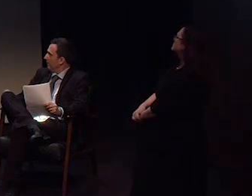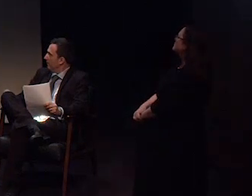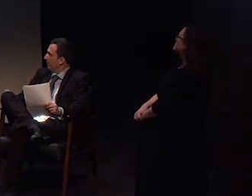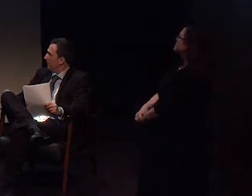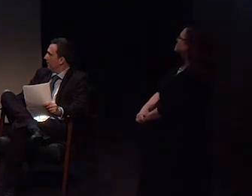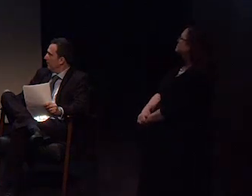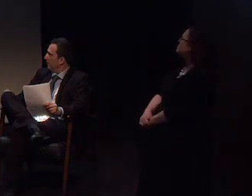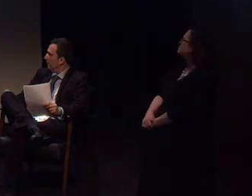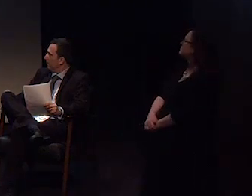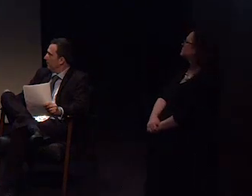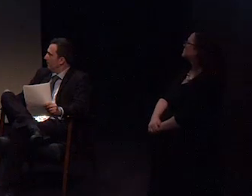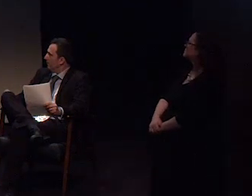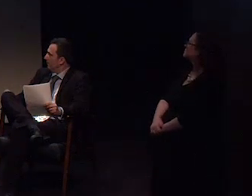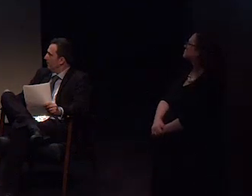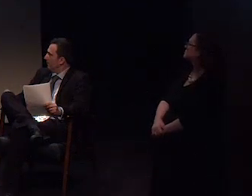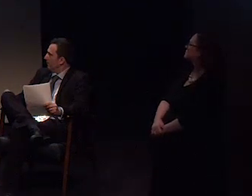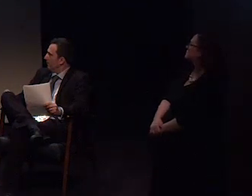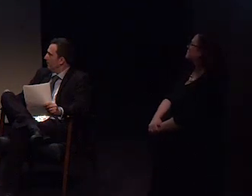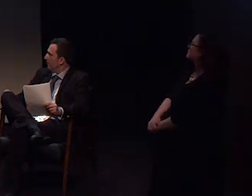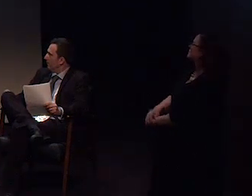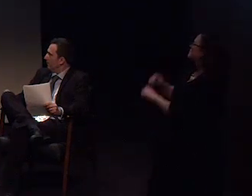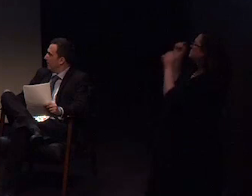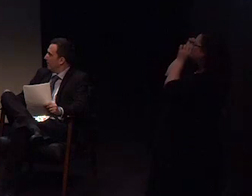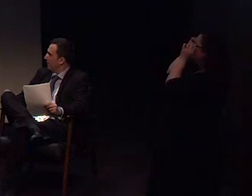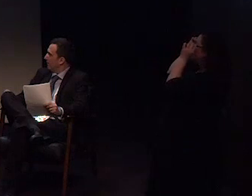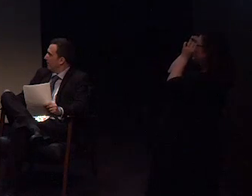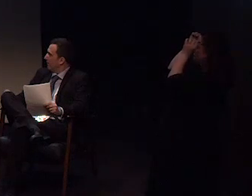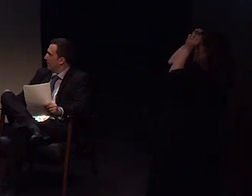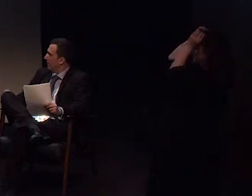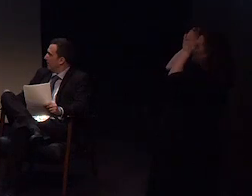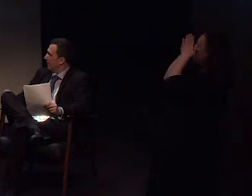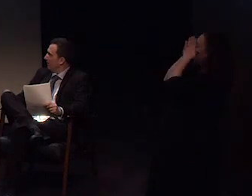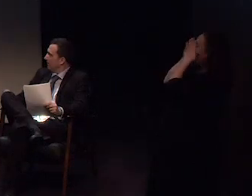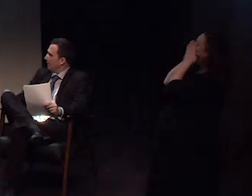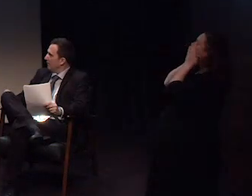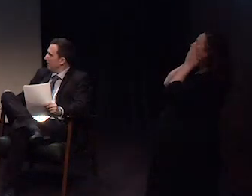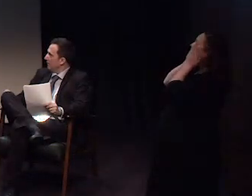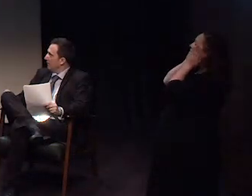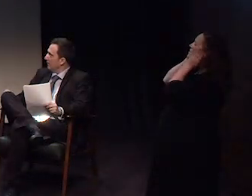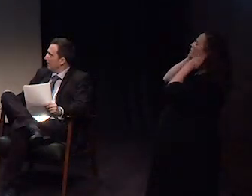Voilà, bien entendu, c'est très bien ce que vous faites, madame. Allez un peu moins vite.